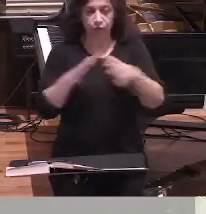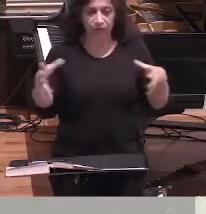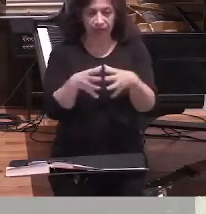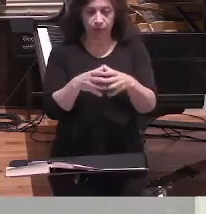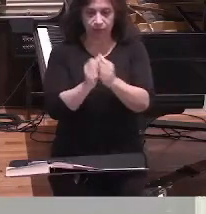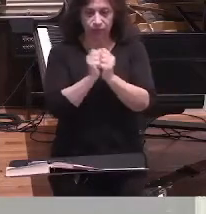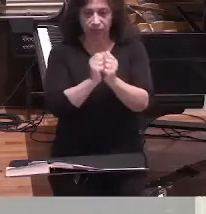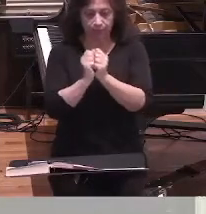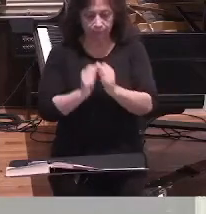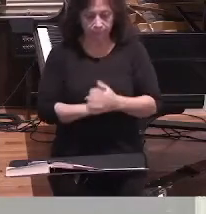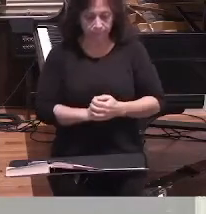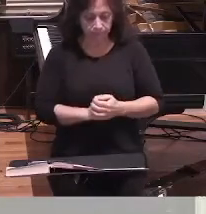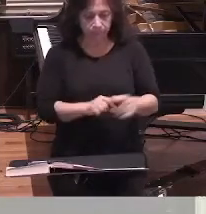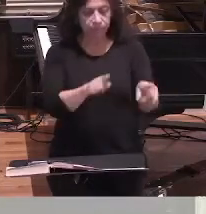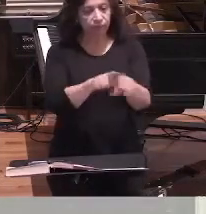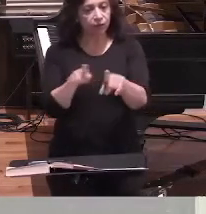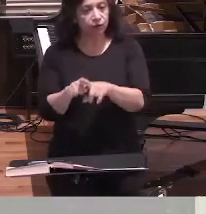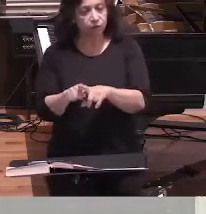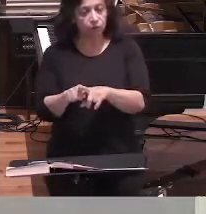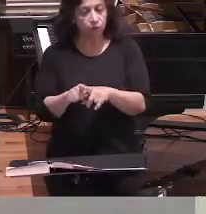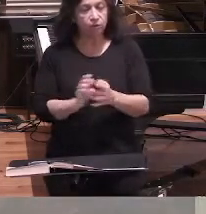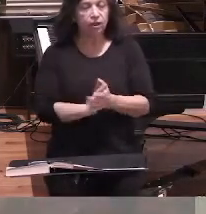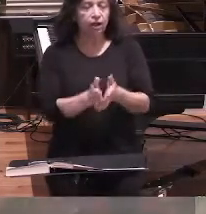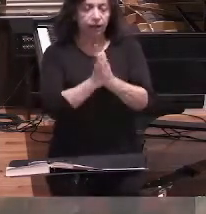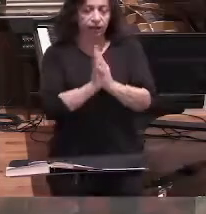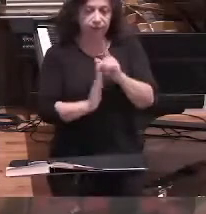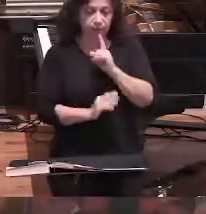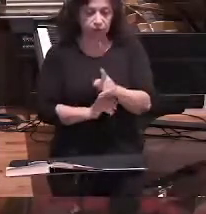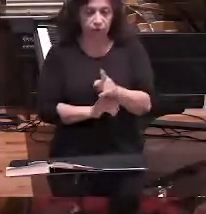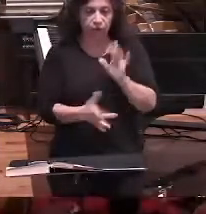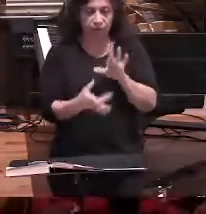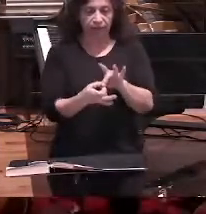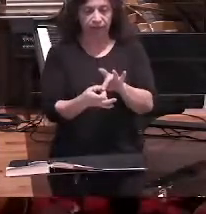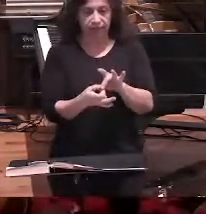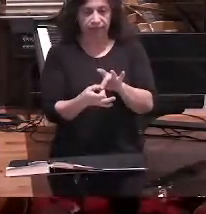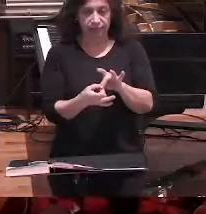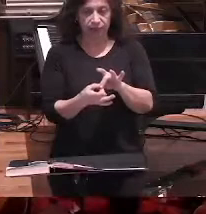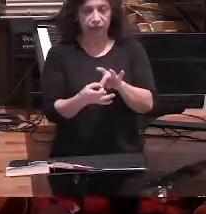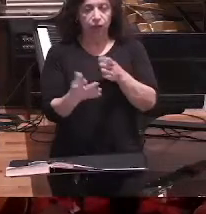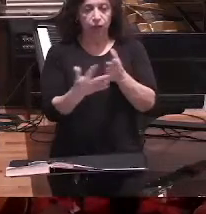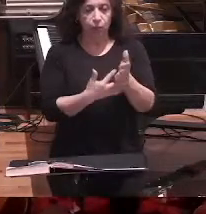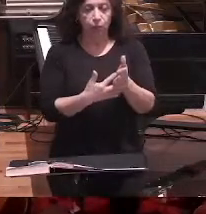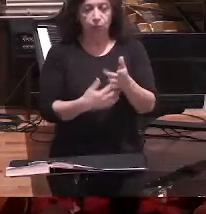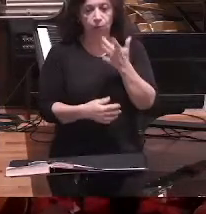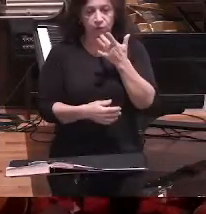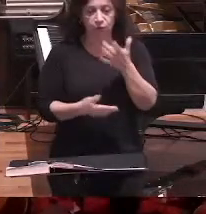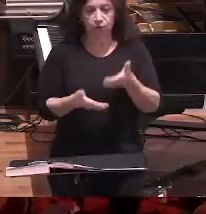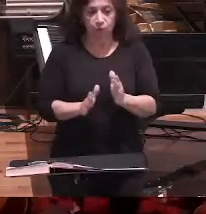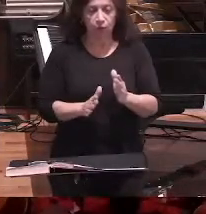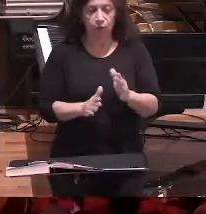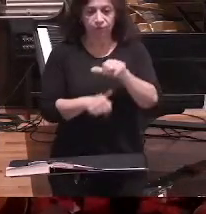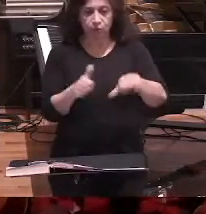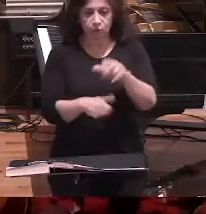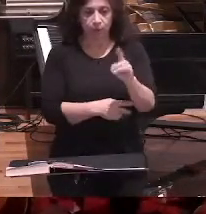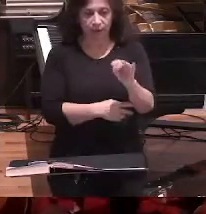together. Also, I would ask that you make sure you are connected via your preferred mode of social